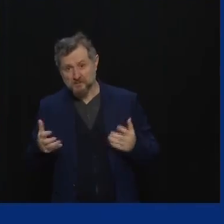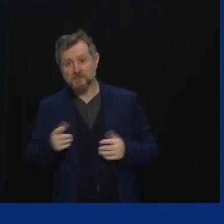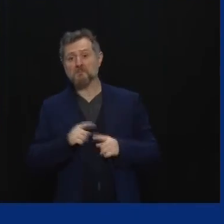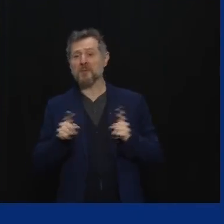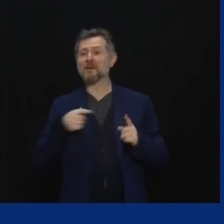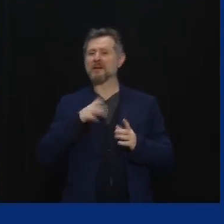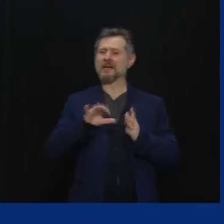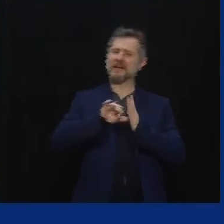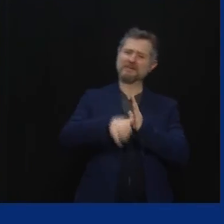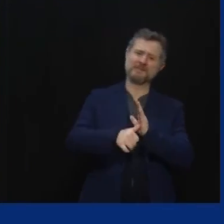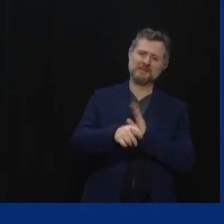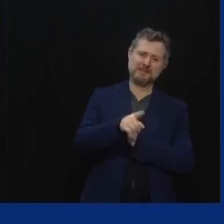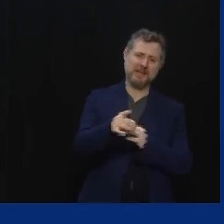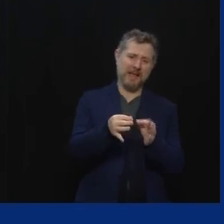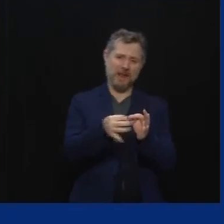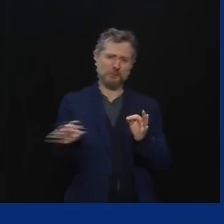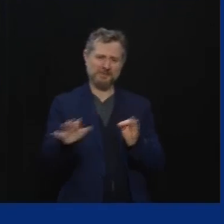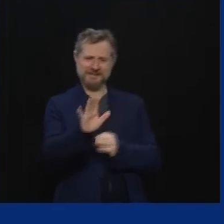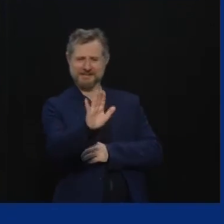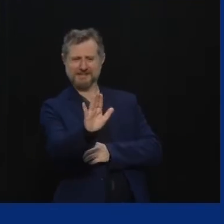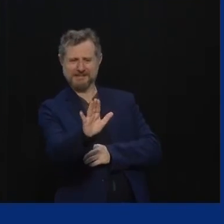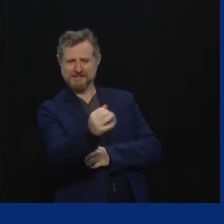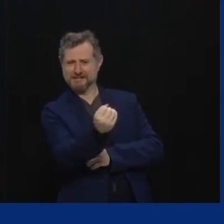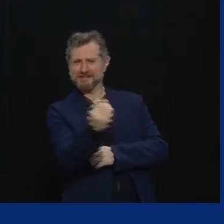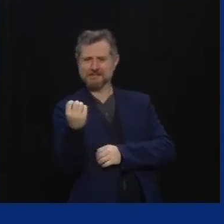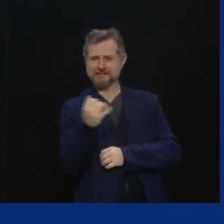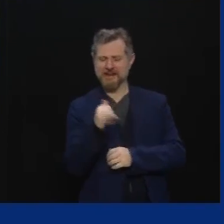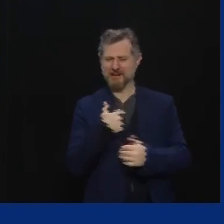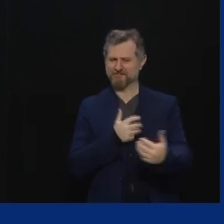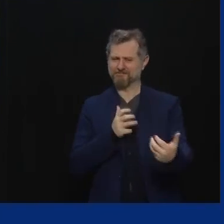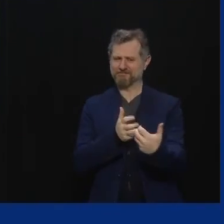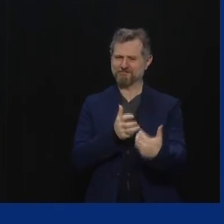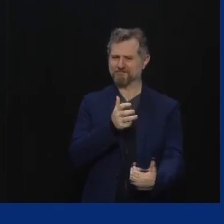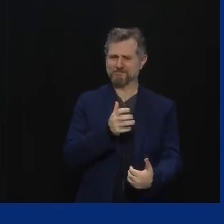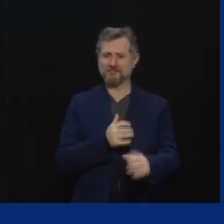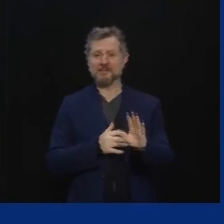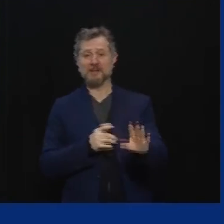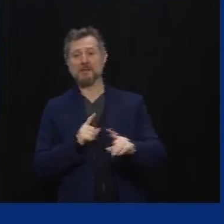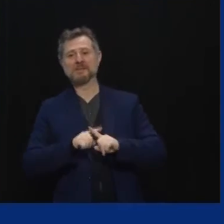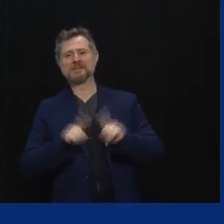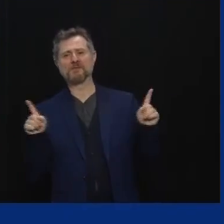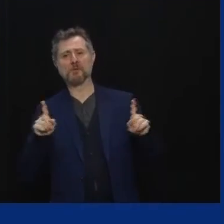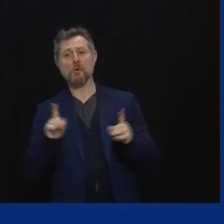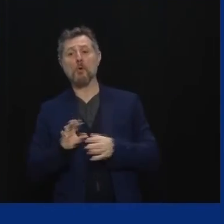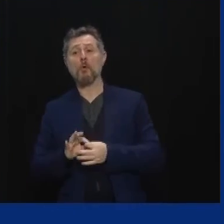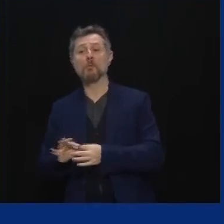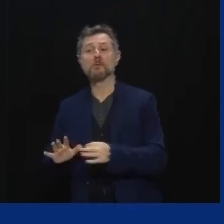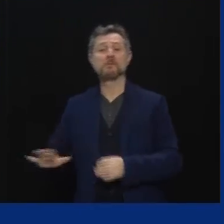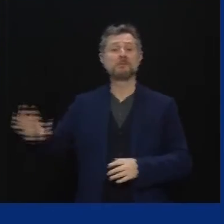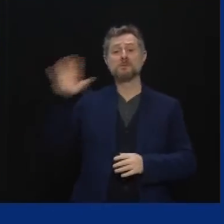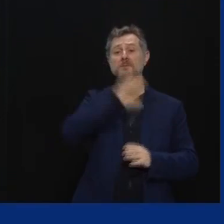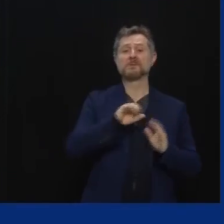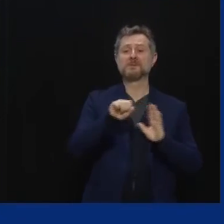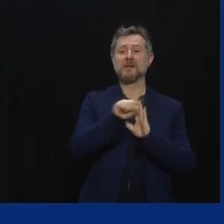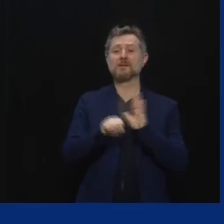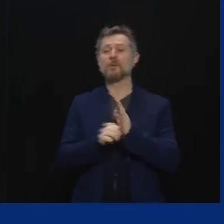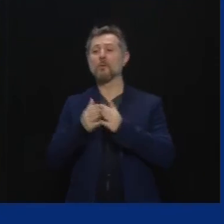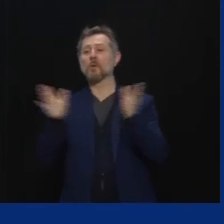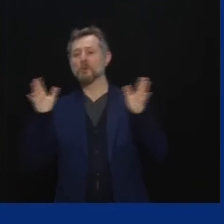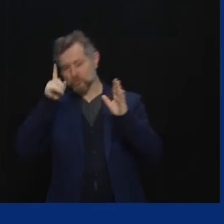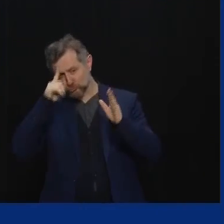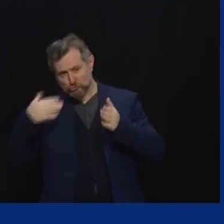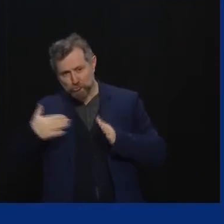a difference between having a coherent statewide strategy and having a cookie-cutter top-down